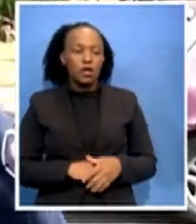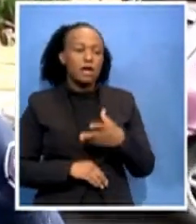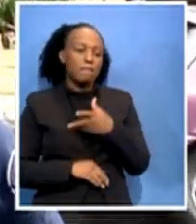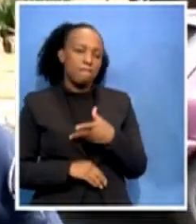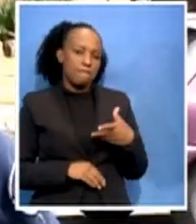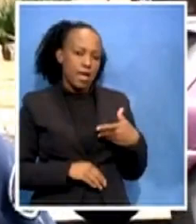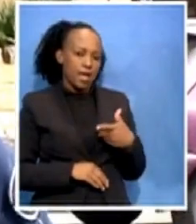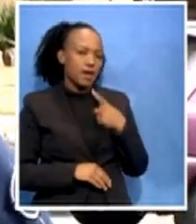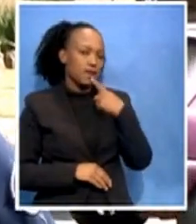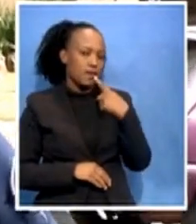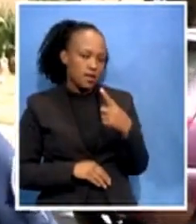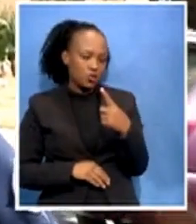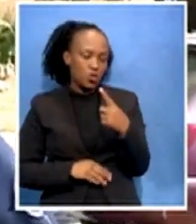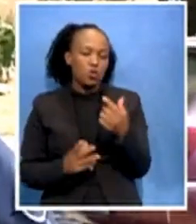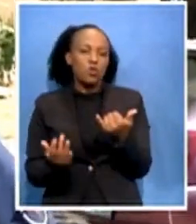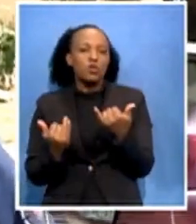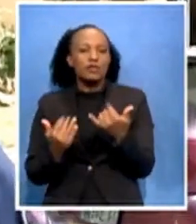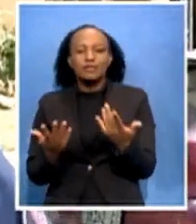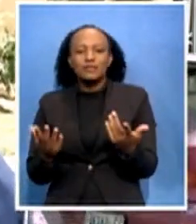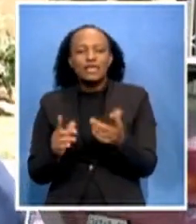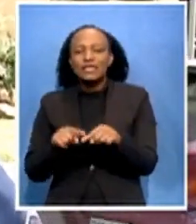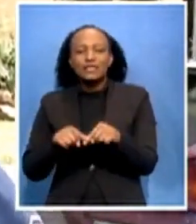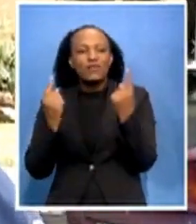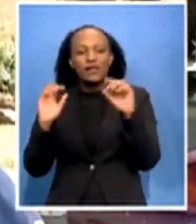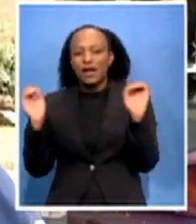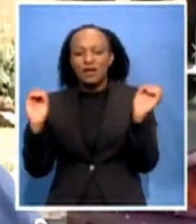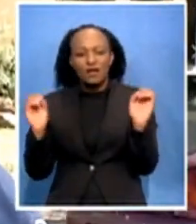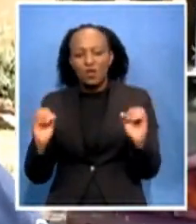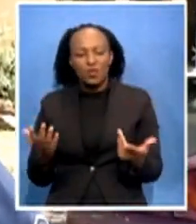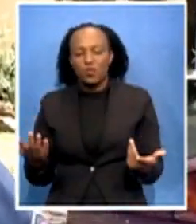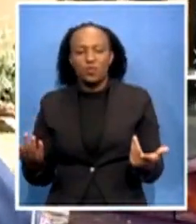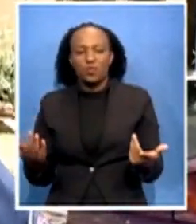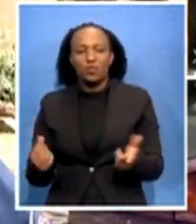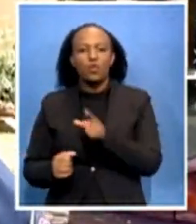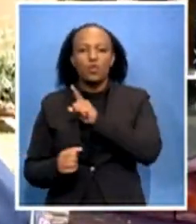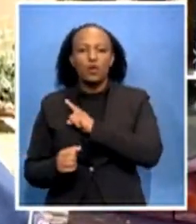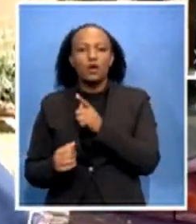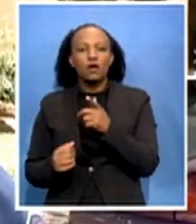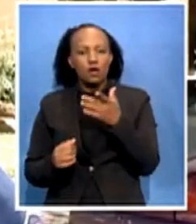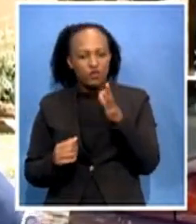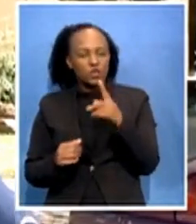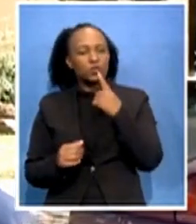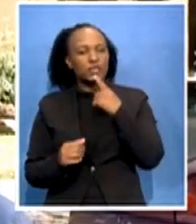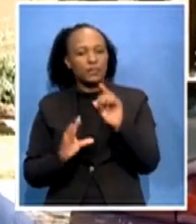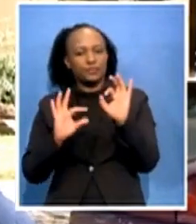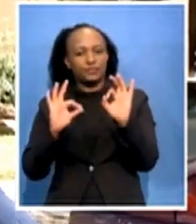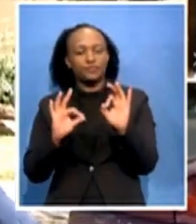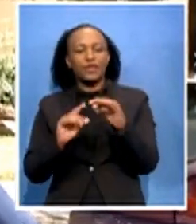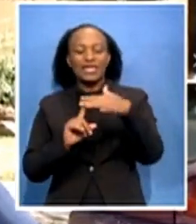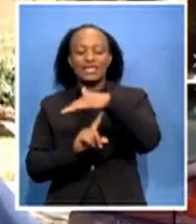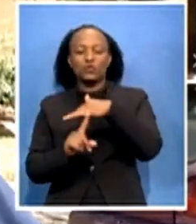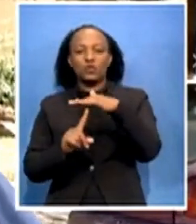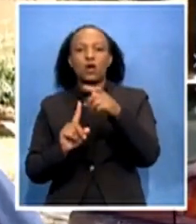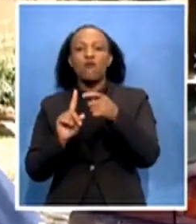no difference really. In actual fact, you put it succinctly that the situation has gone from bad to worse.